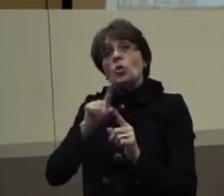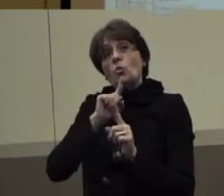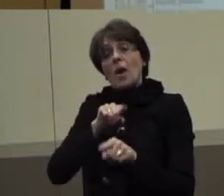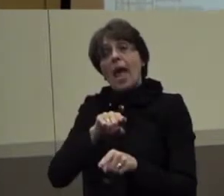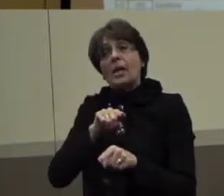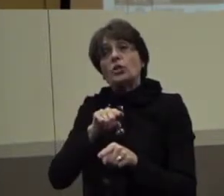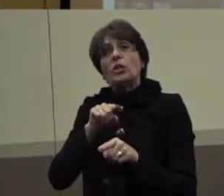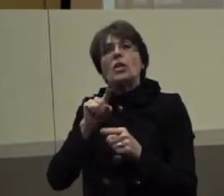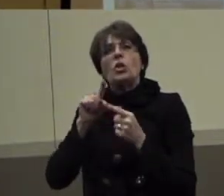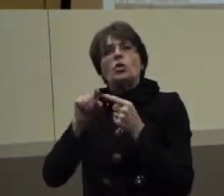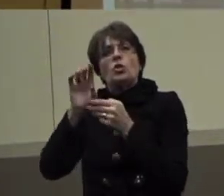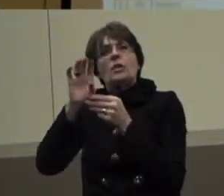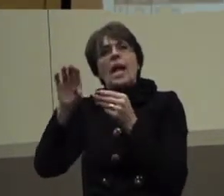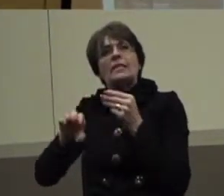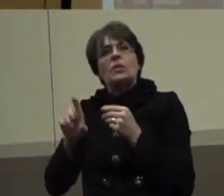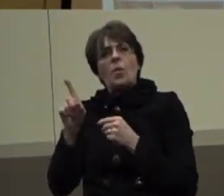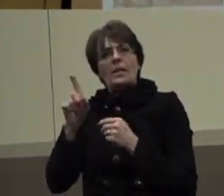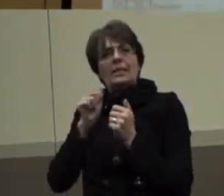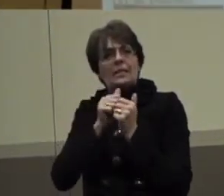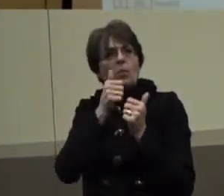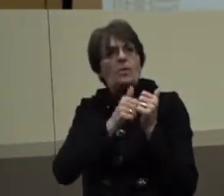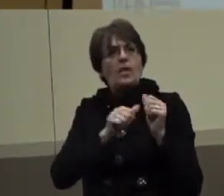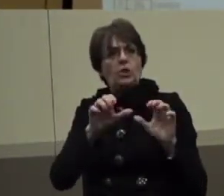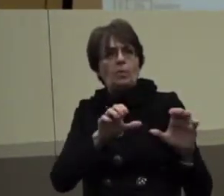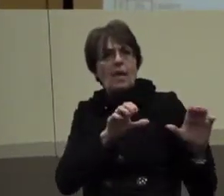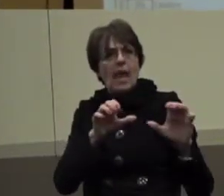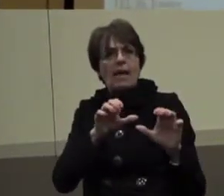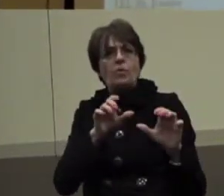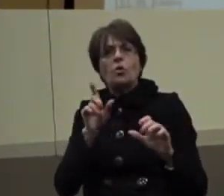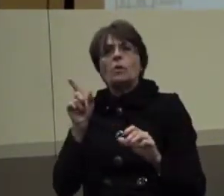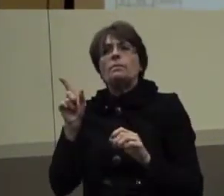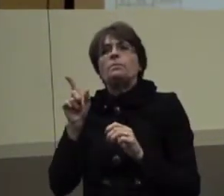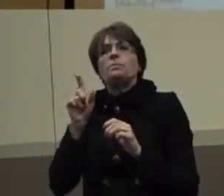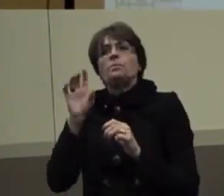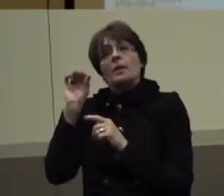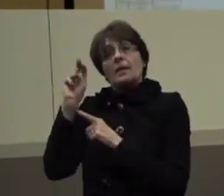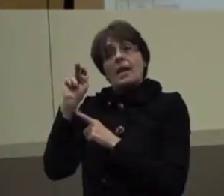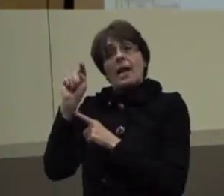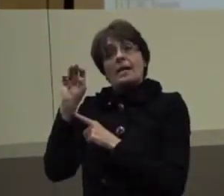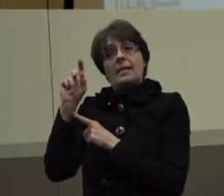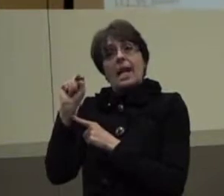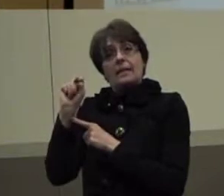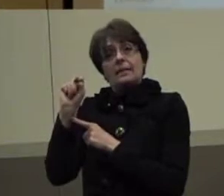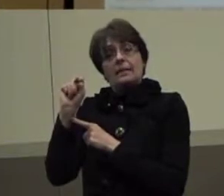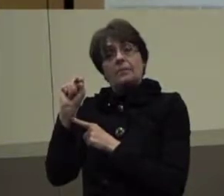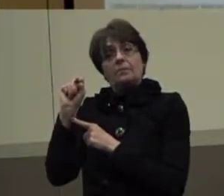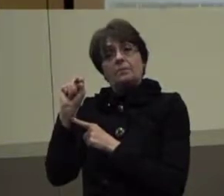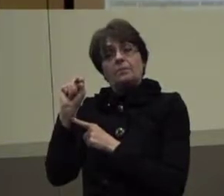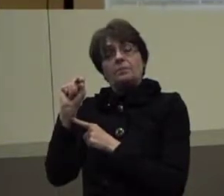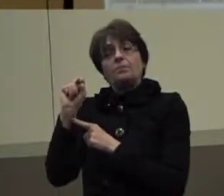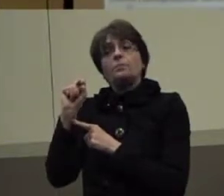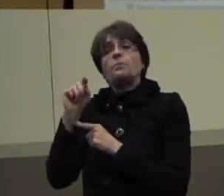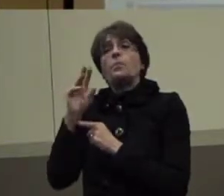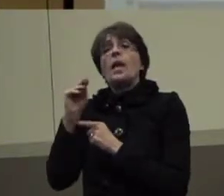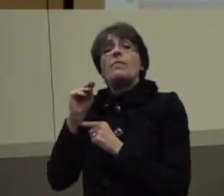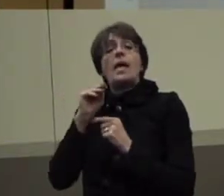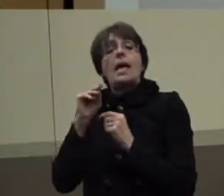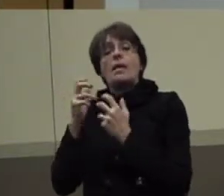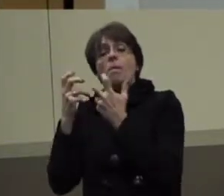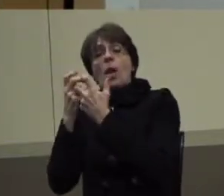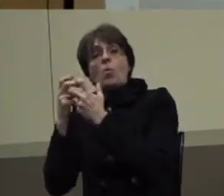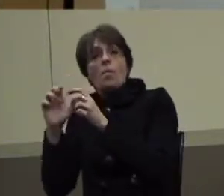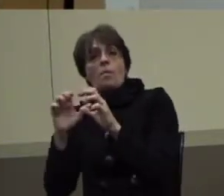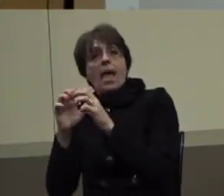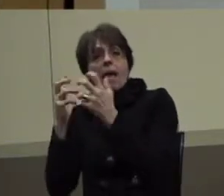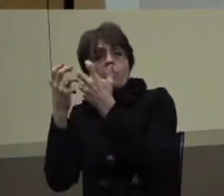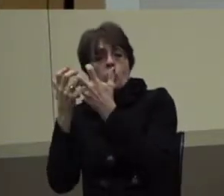to consequences with each behavior. Here's the context, and then the context paired with each behavior. It doesn't